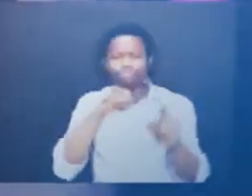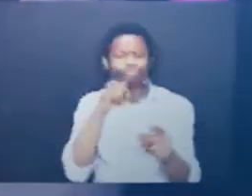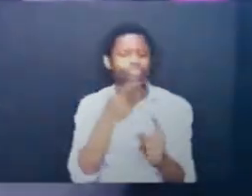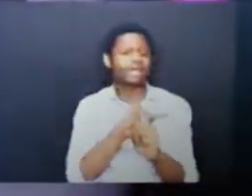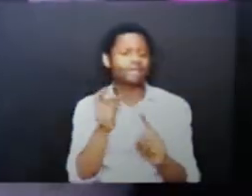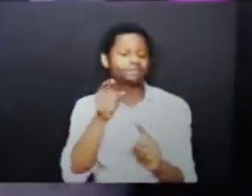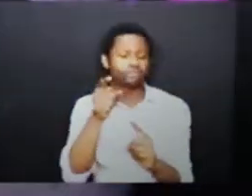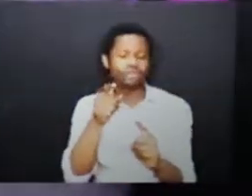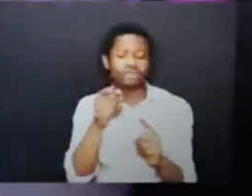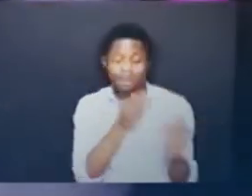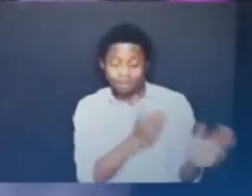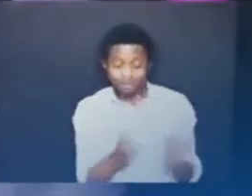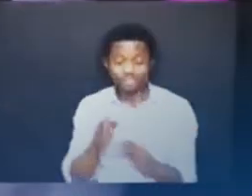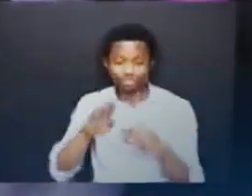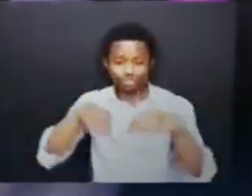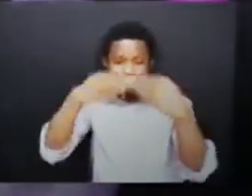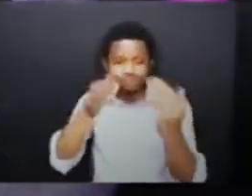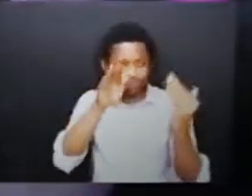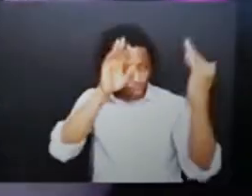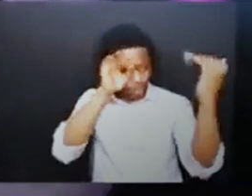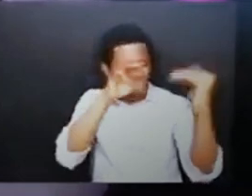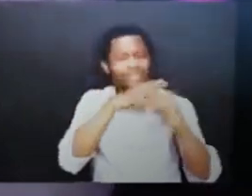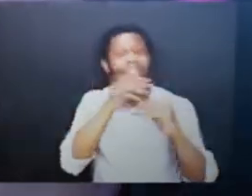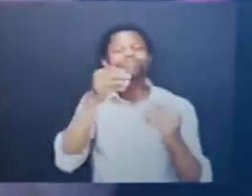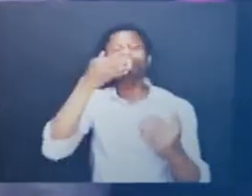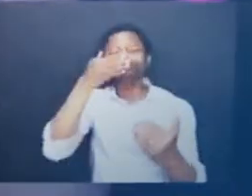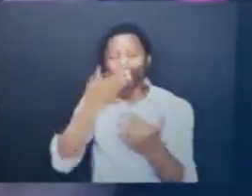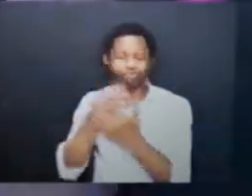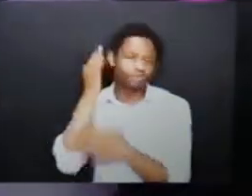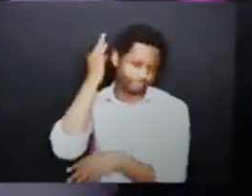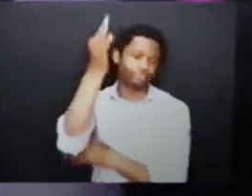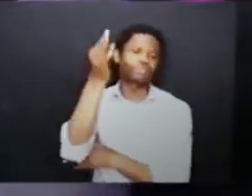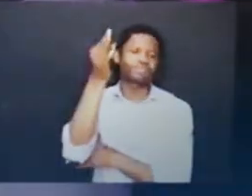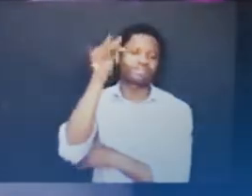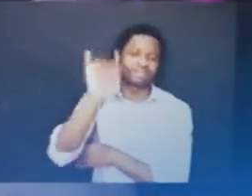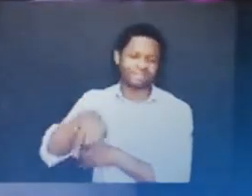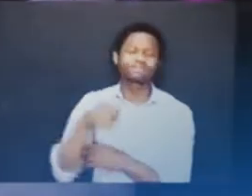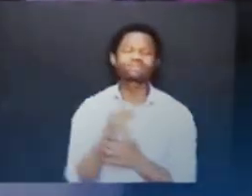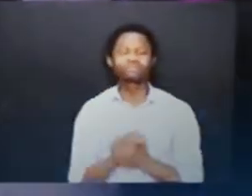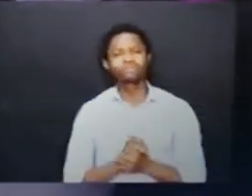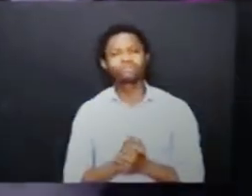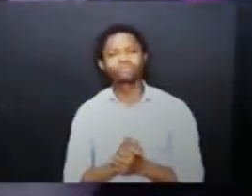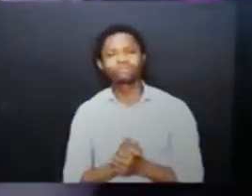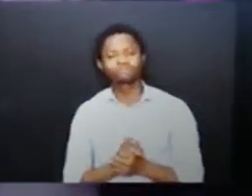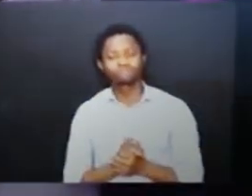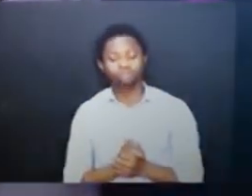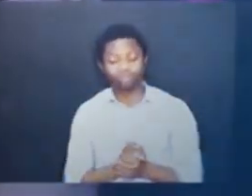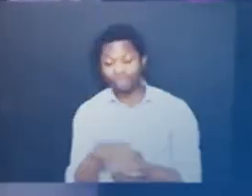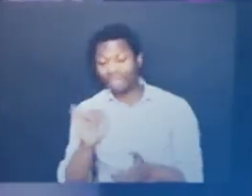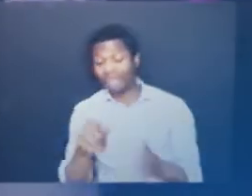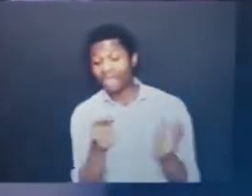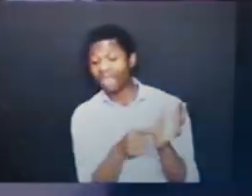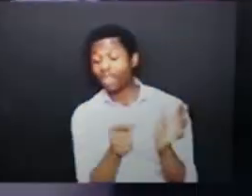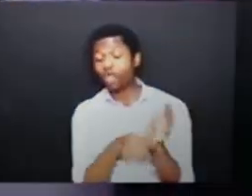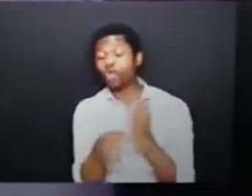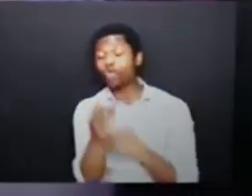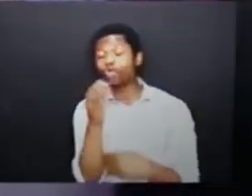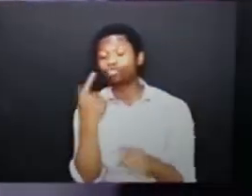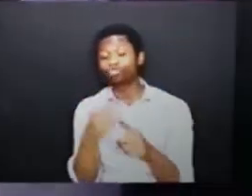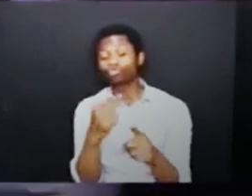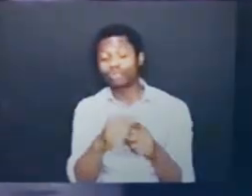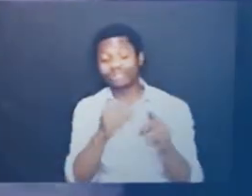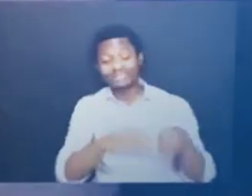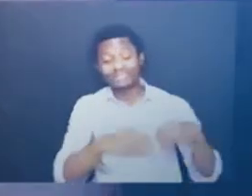a future. Now, this is God's word to the exile in